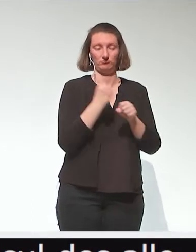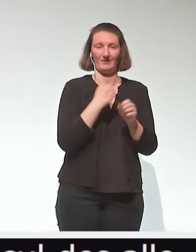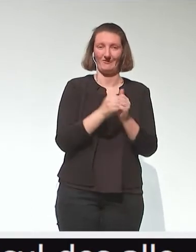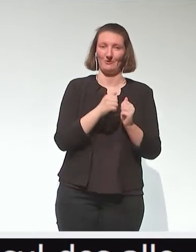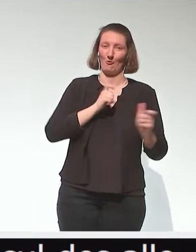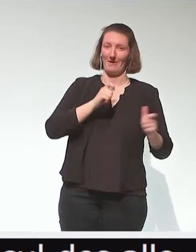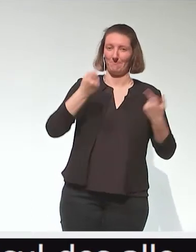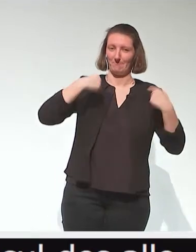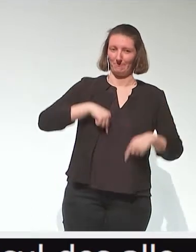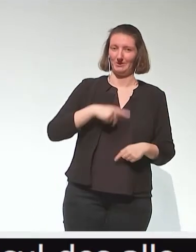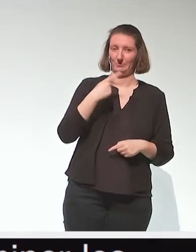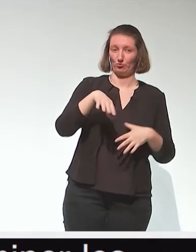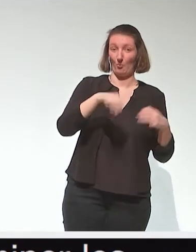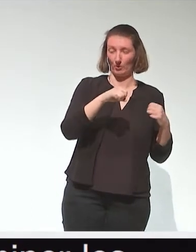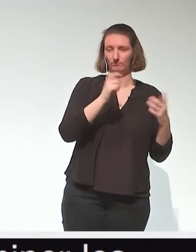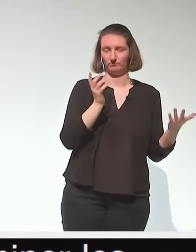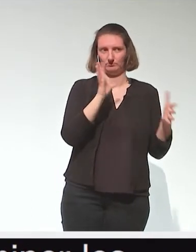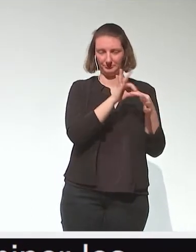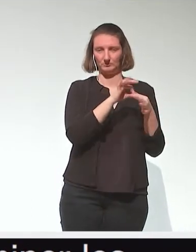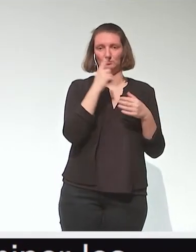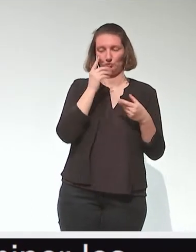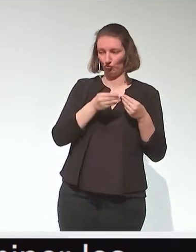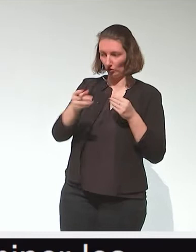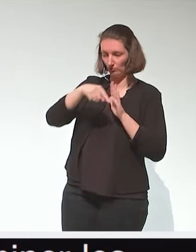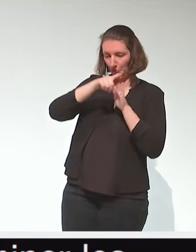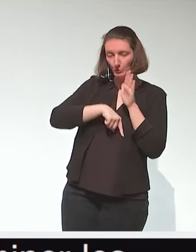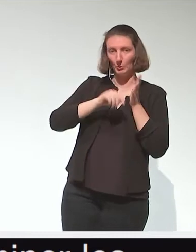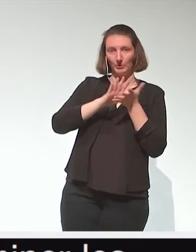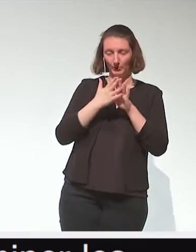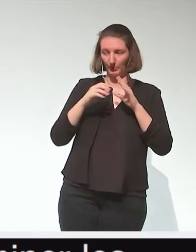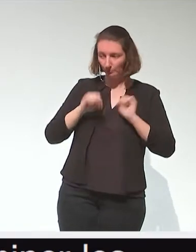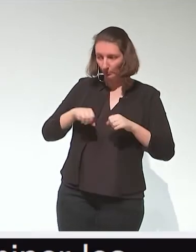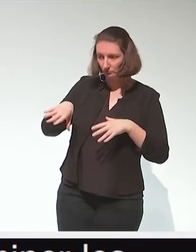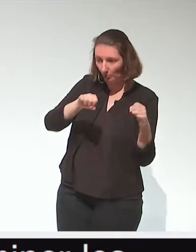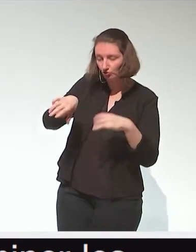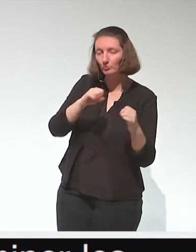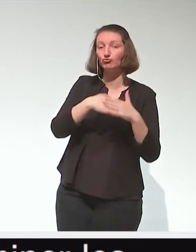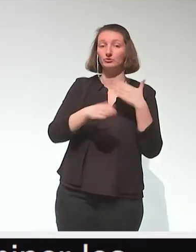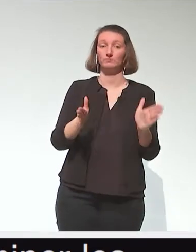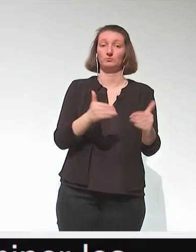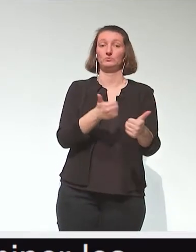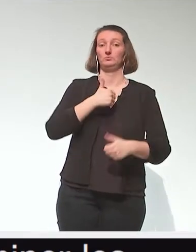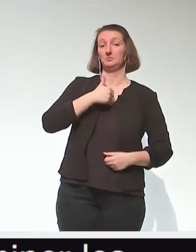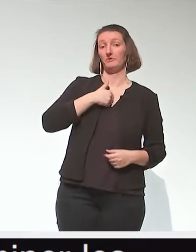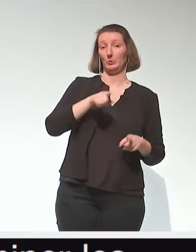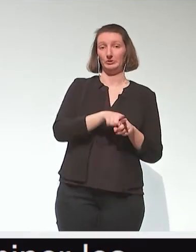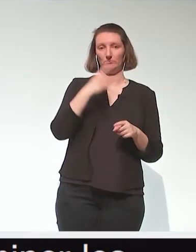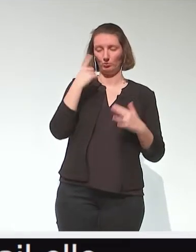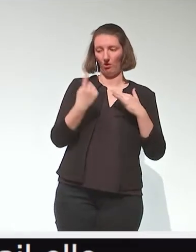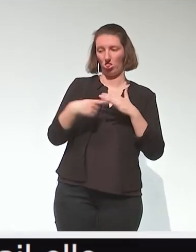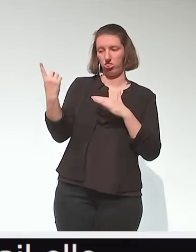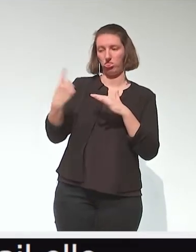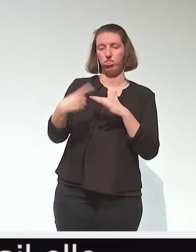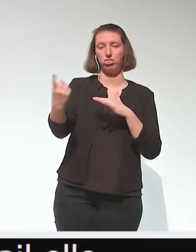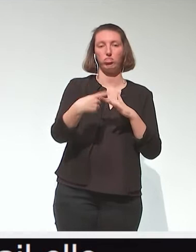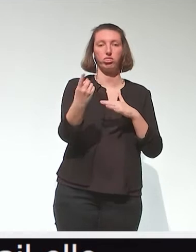With her colleague, the Minister of Employment, are working on positive levers to pull in order to avoid